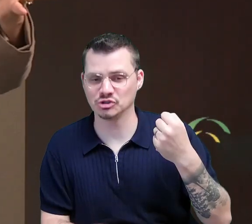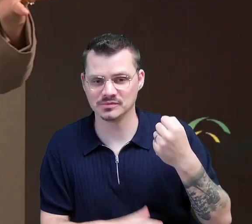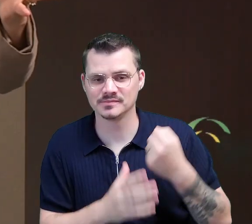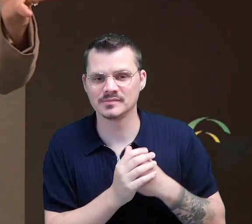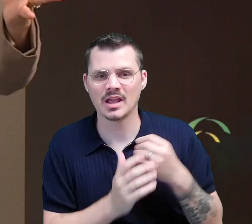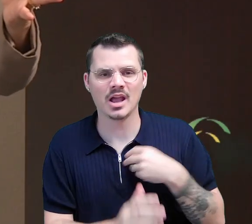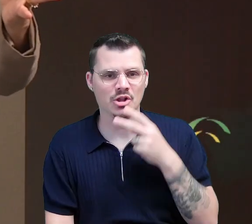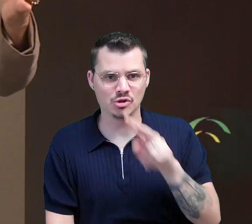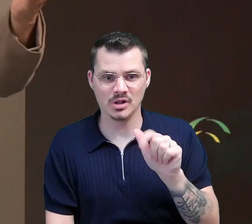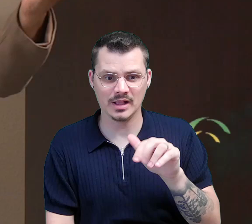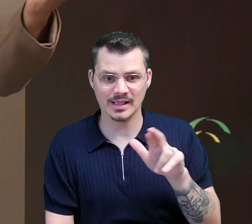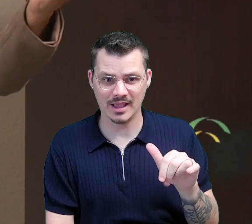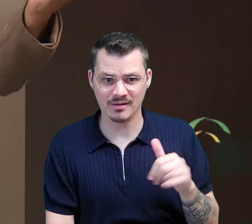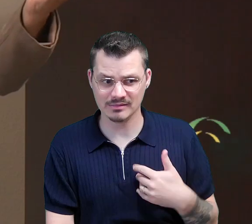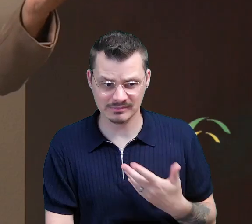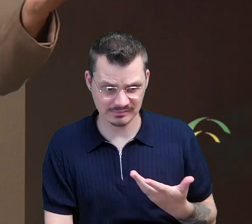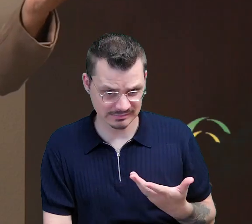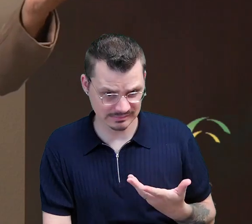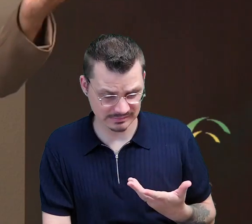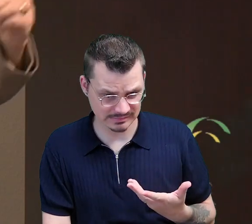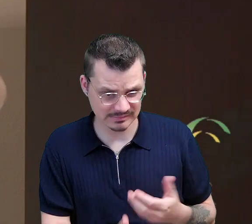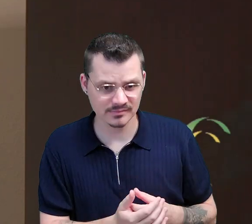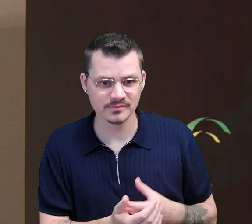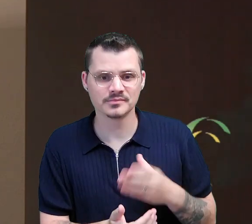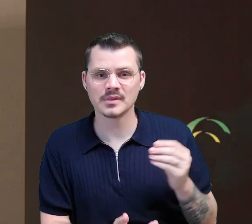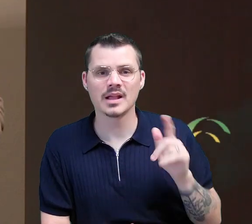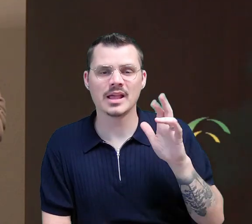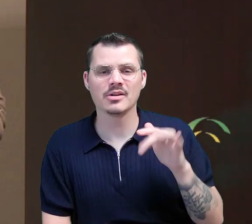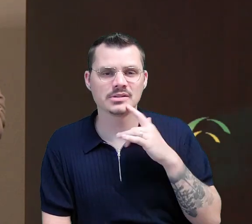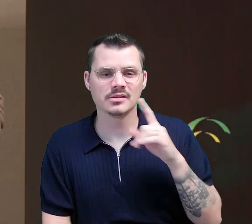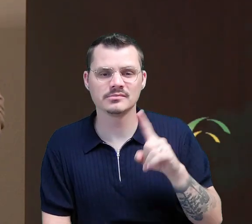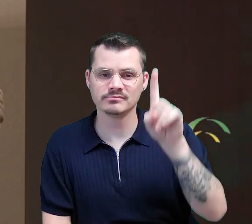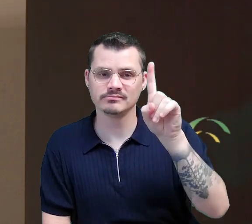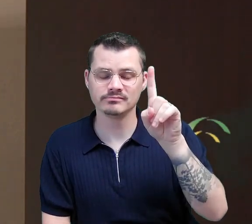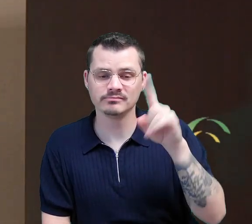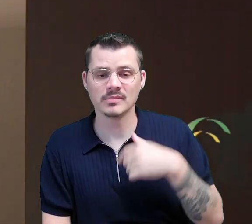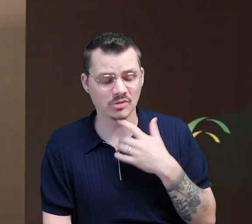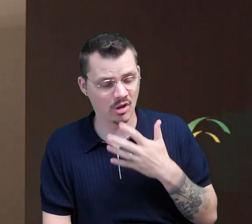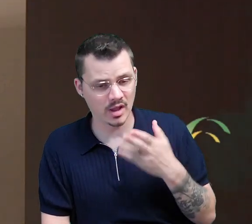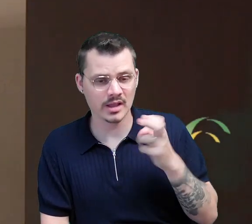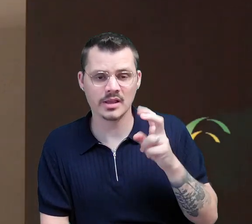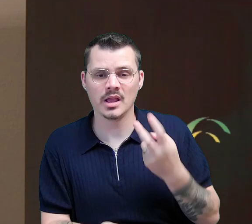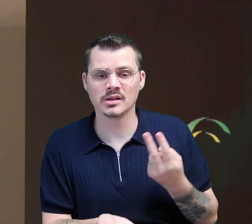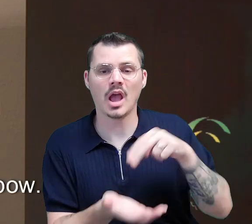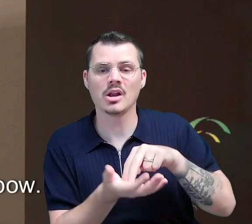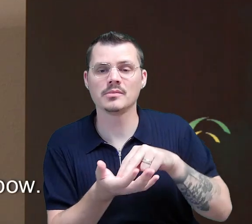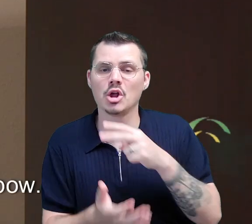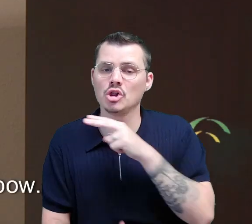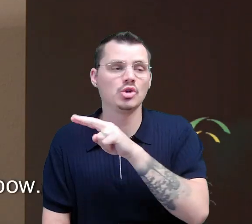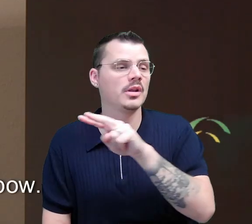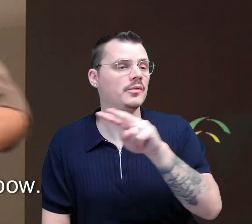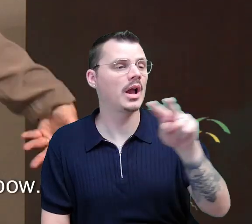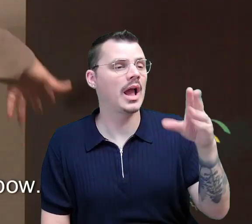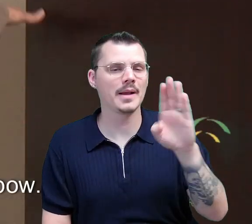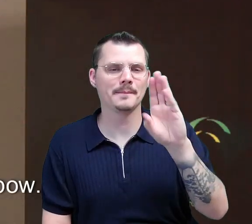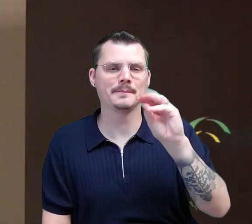masturbation. And I'm looking at Larry like, is this all right? And he held up one finger. I said, all right. He got up, took a look at